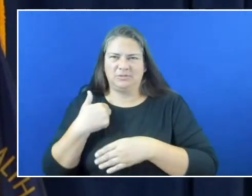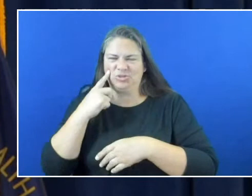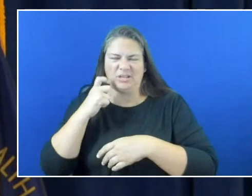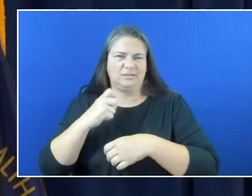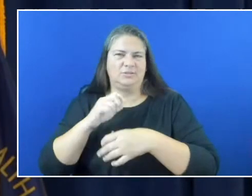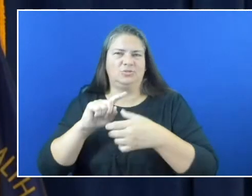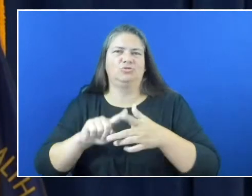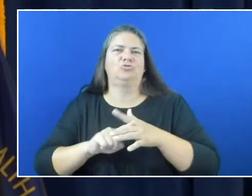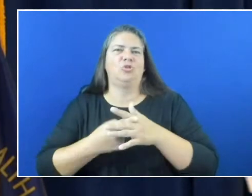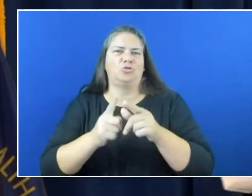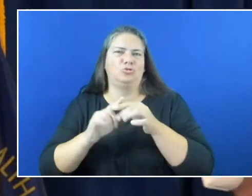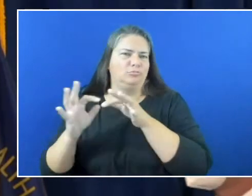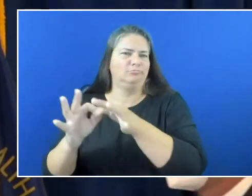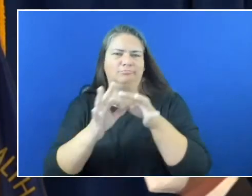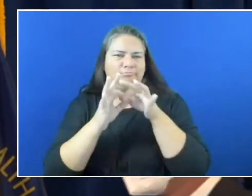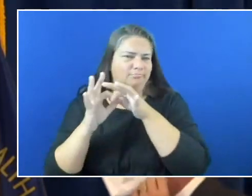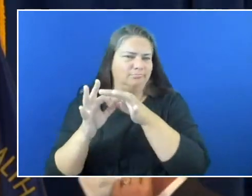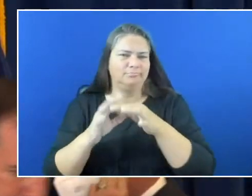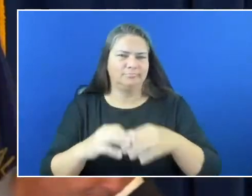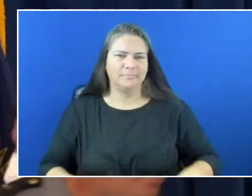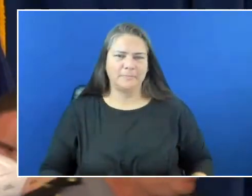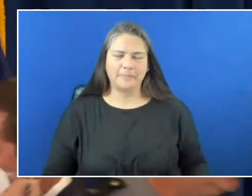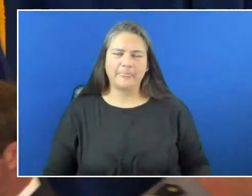Yes, we did.